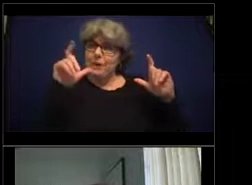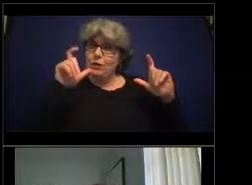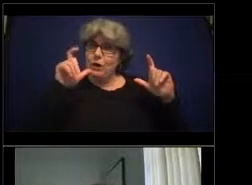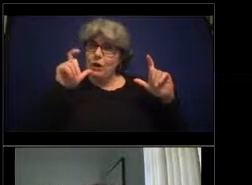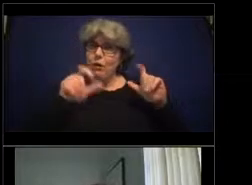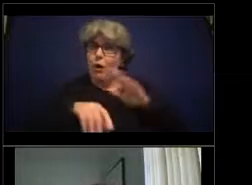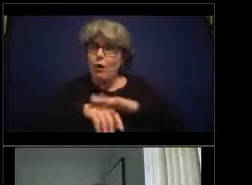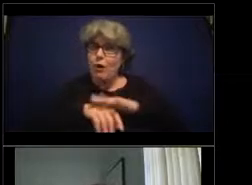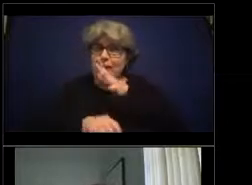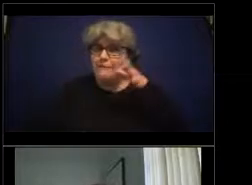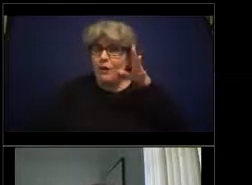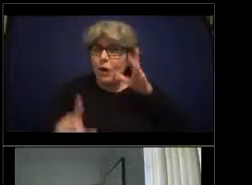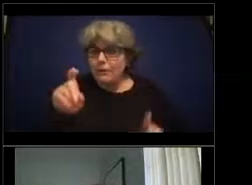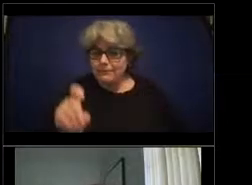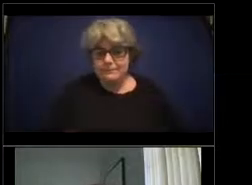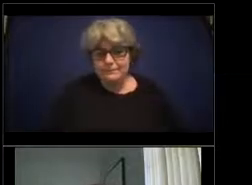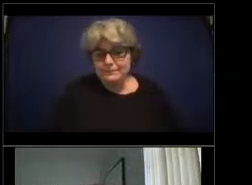farm?